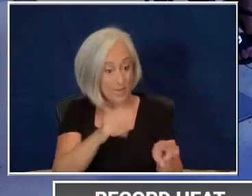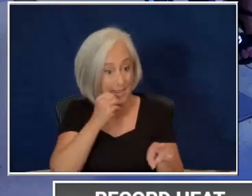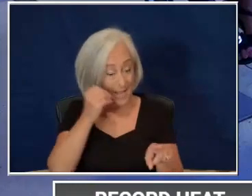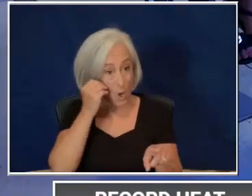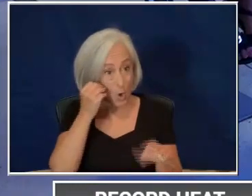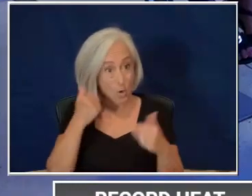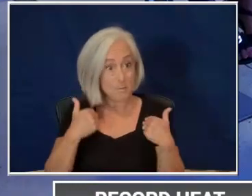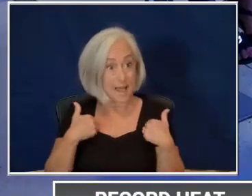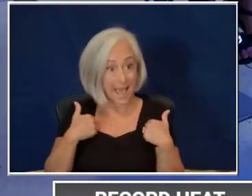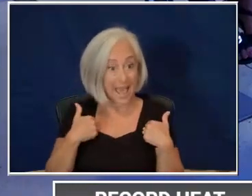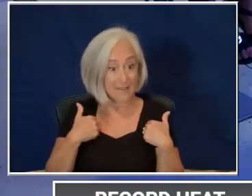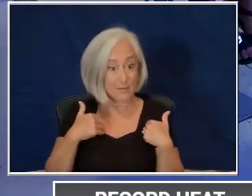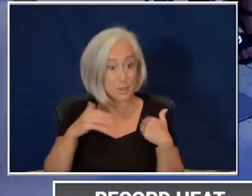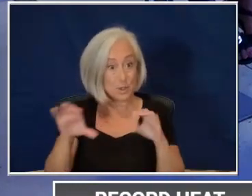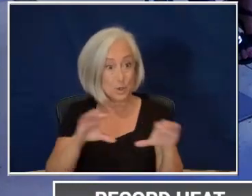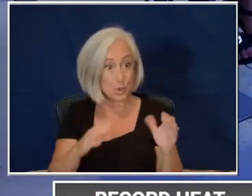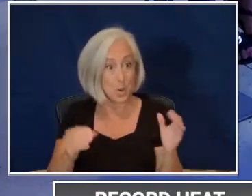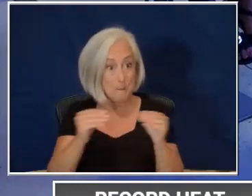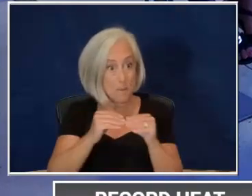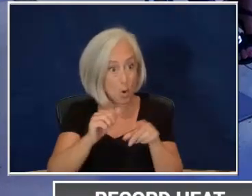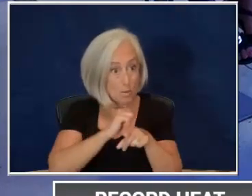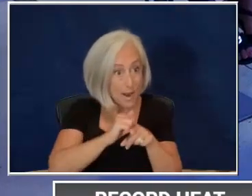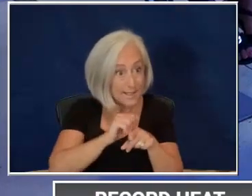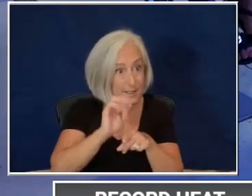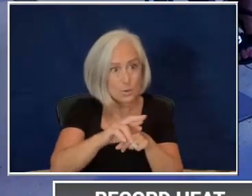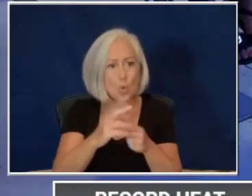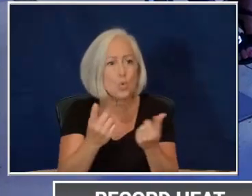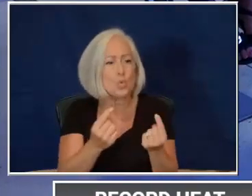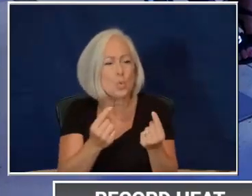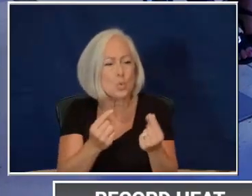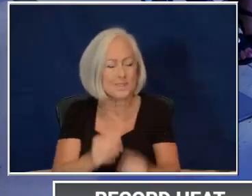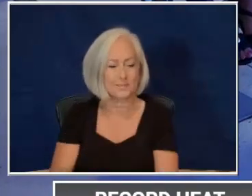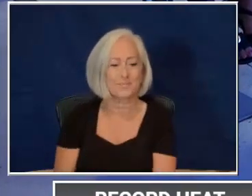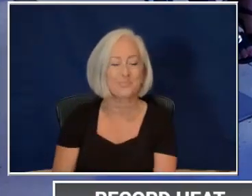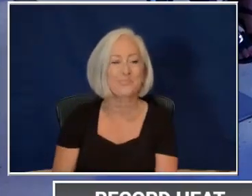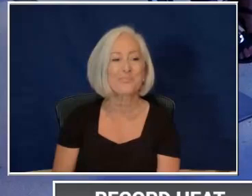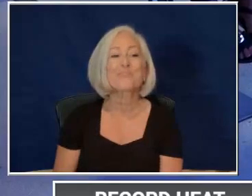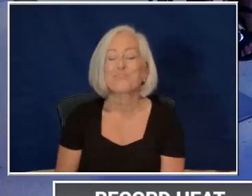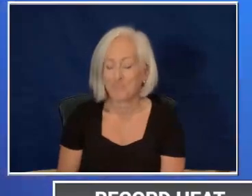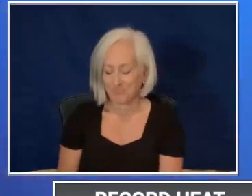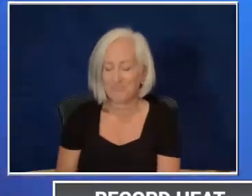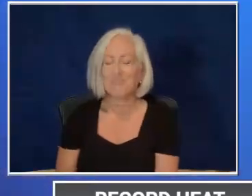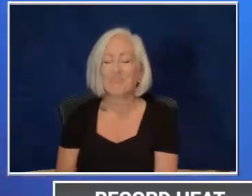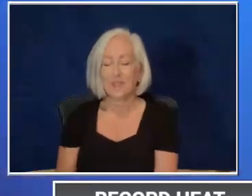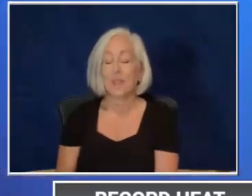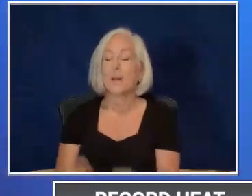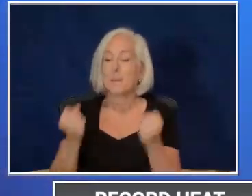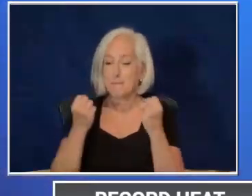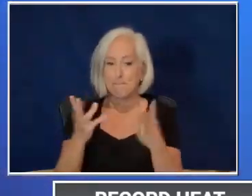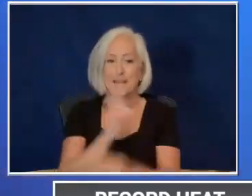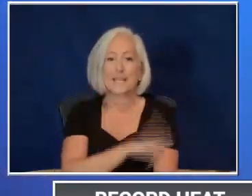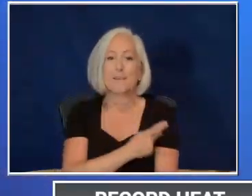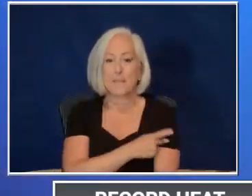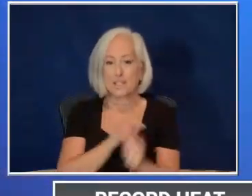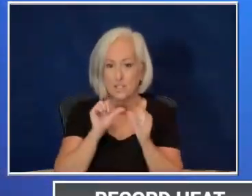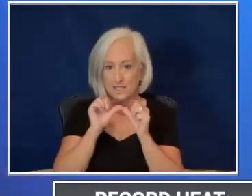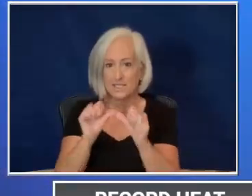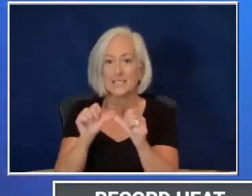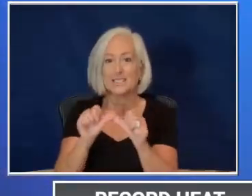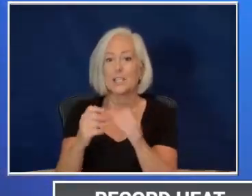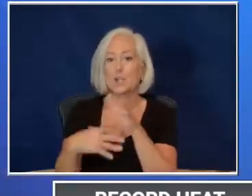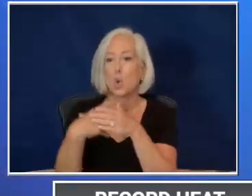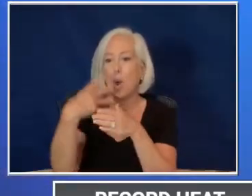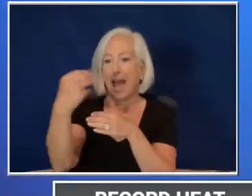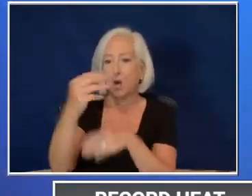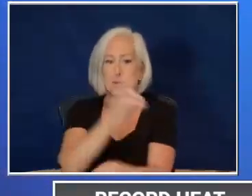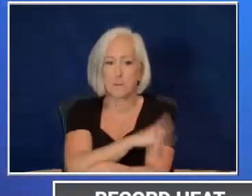you got to make sure you're doing this and you're doing that? What might they have to do? Yeah, so many of our patients continue with outpatient therapy once